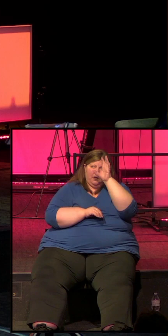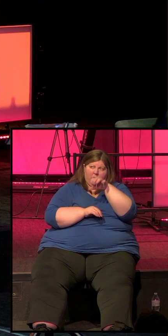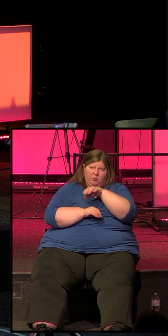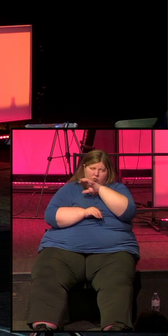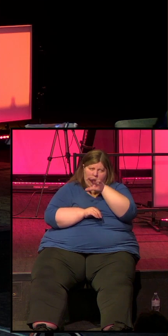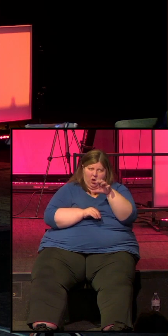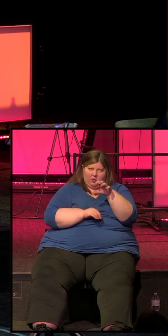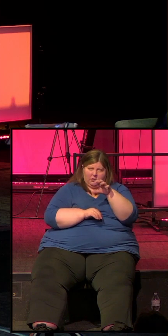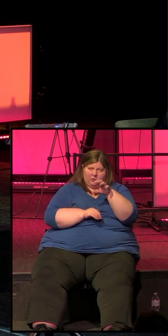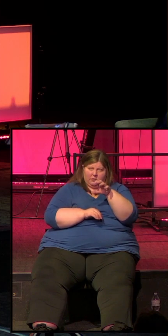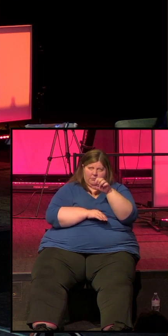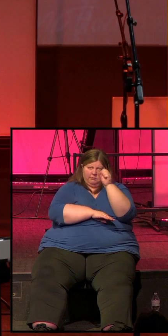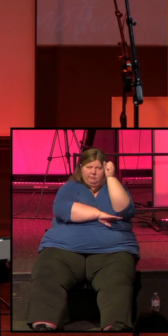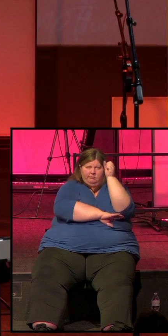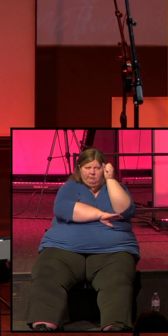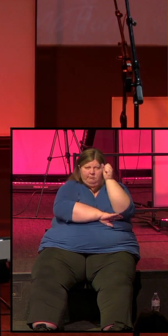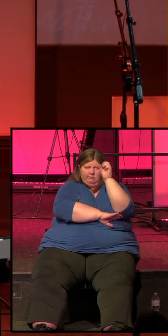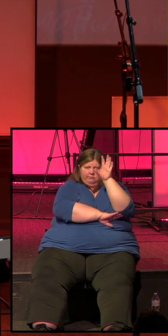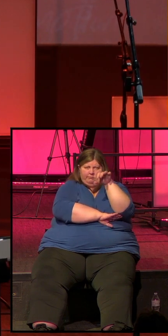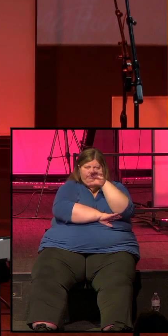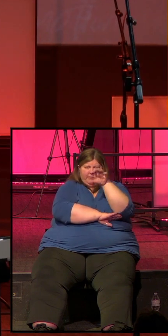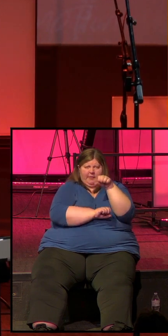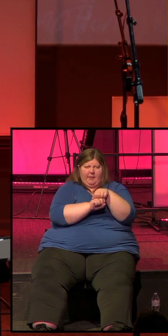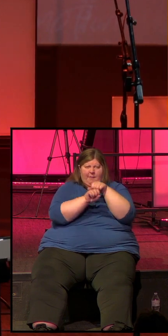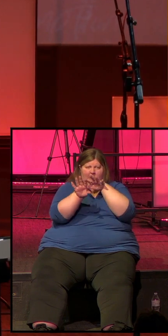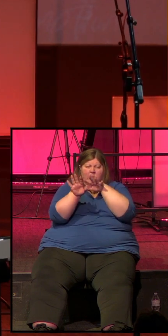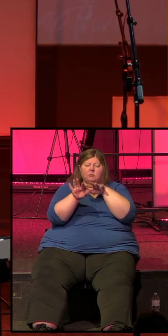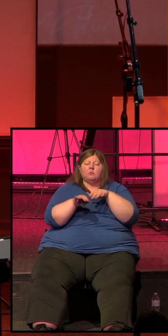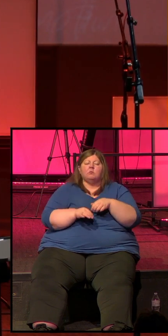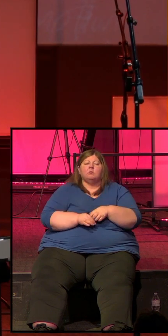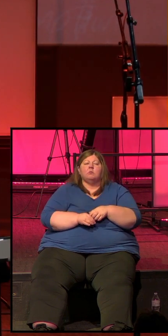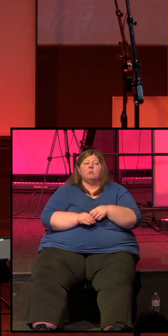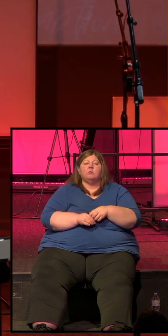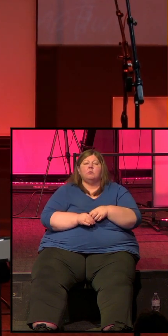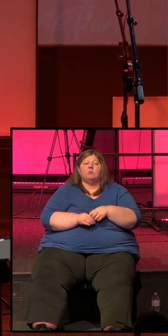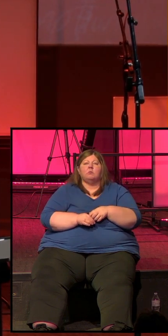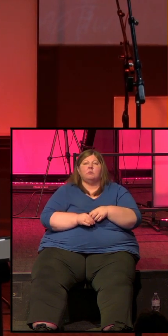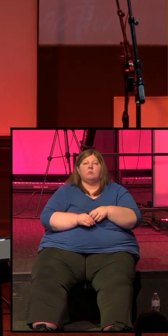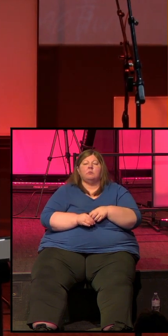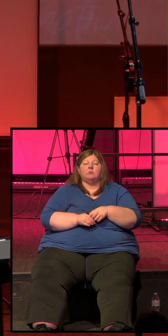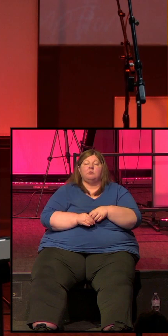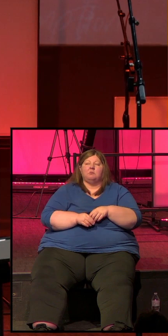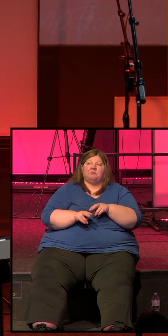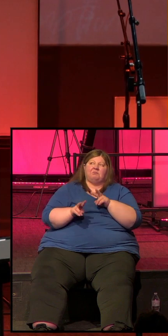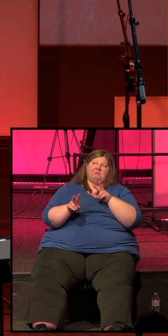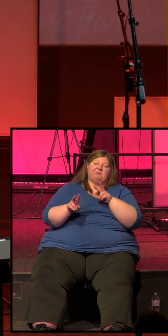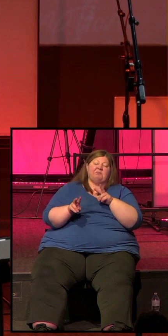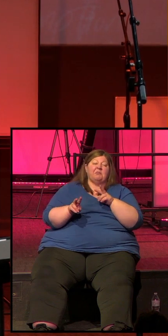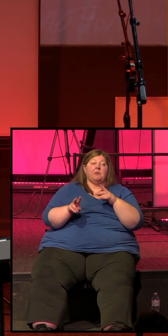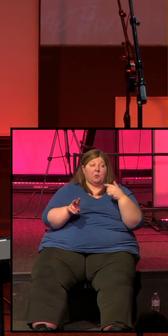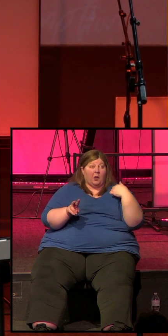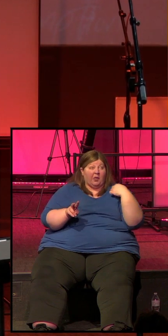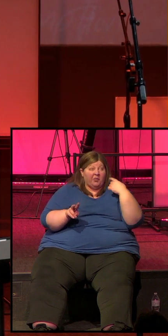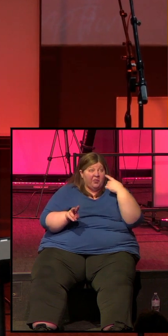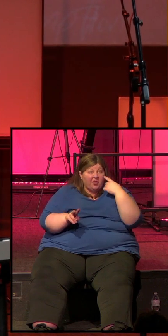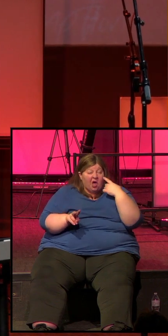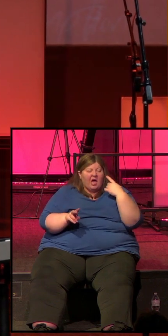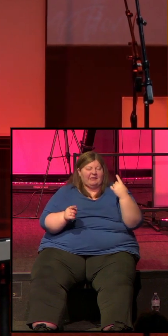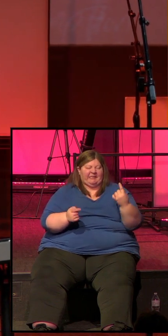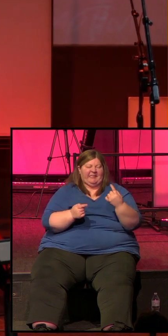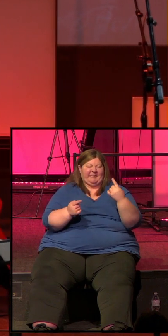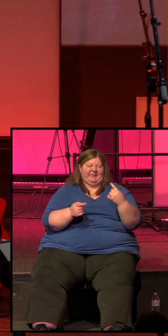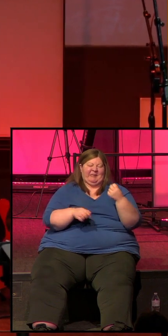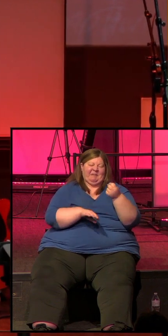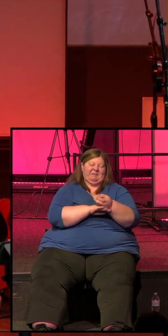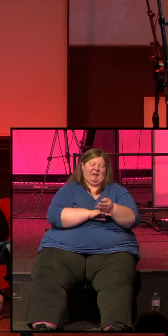cross stood on that mountain, it looked like a victory for the evil one. But